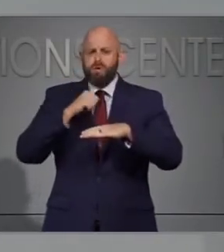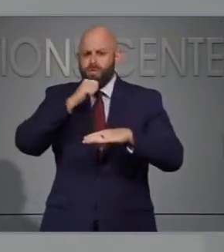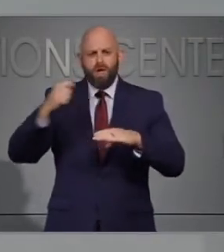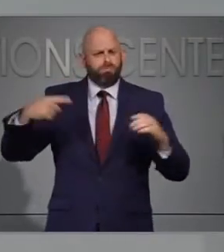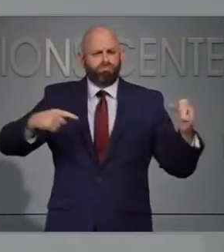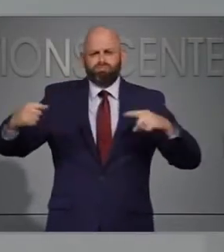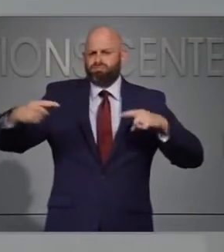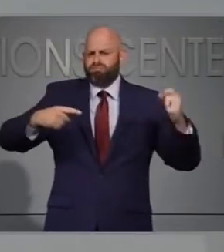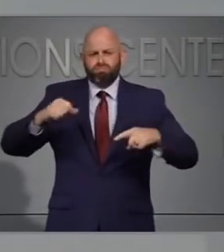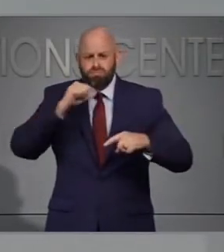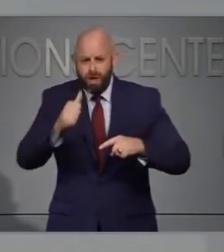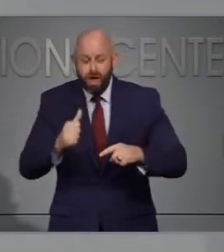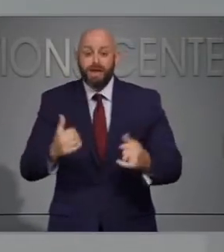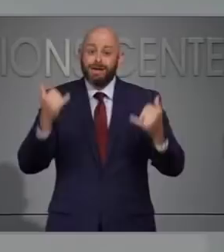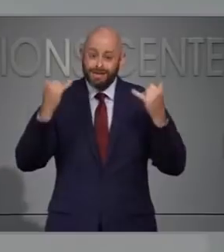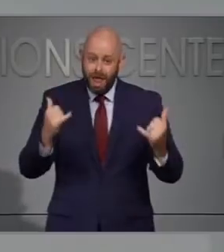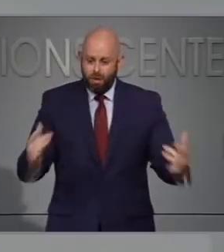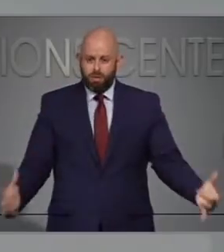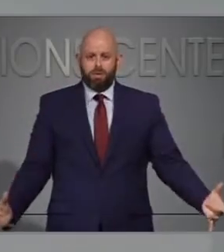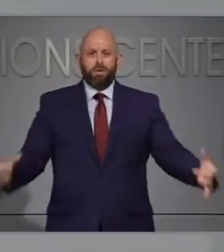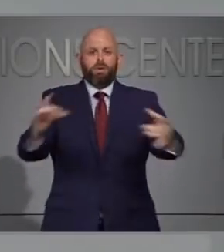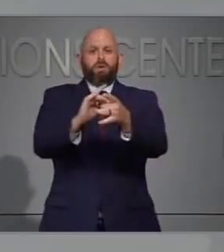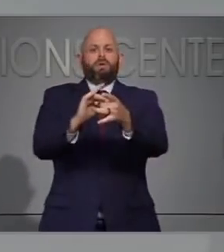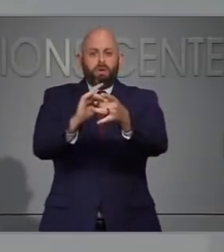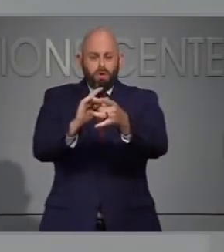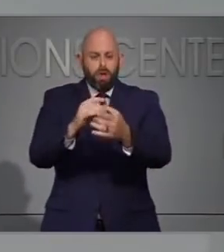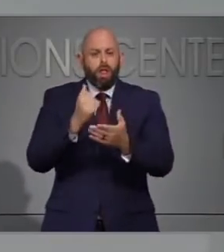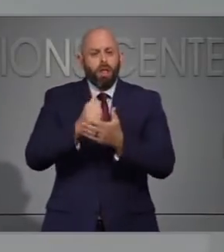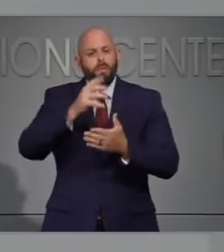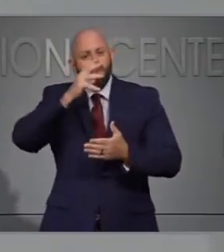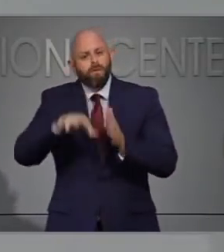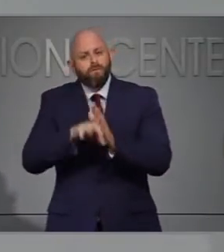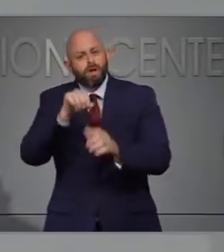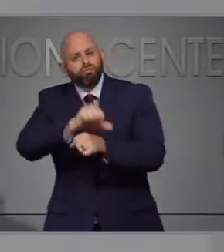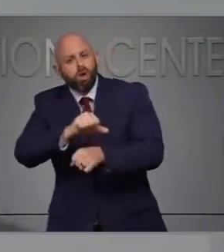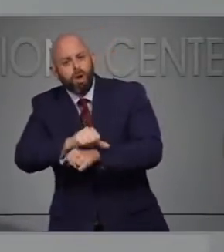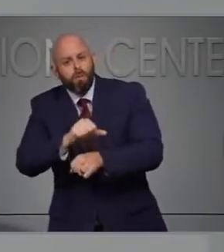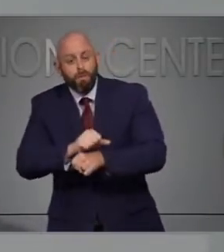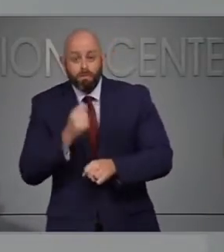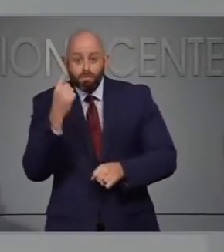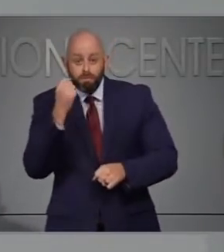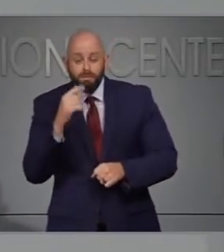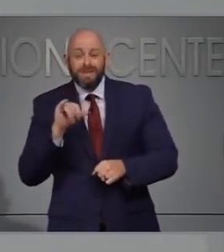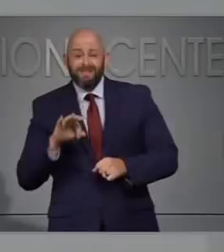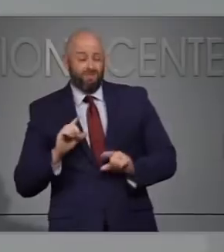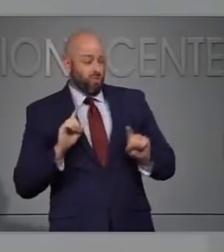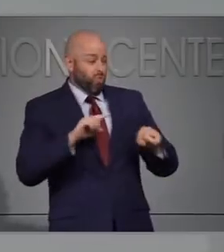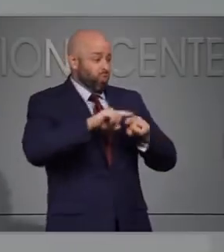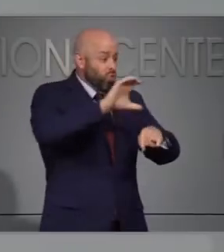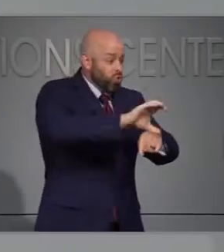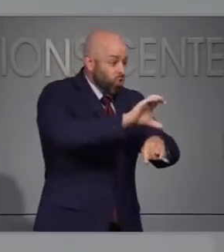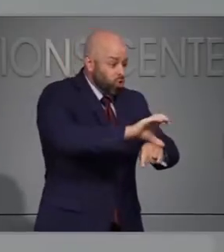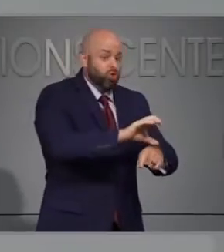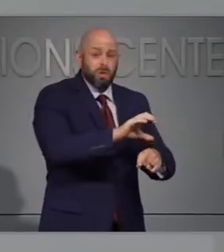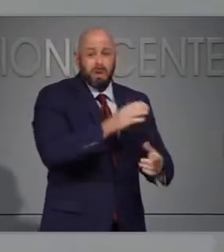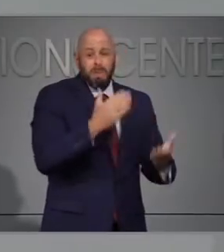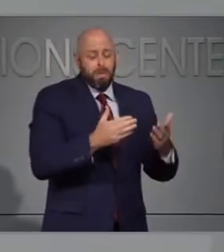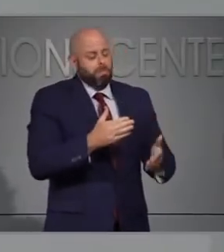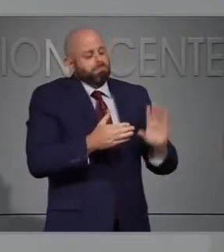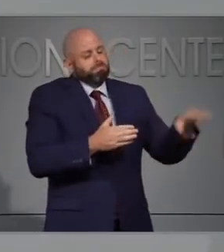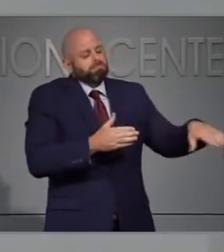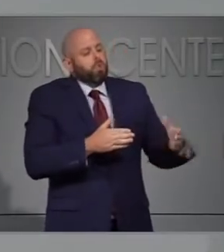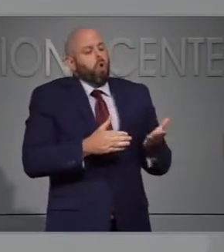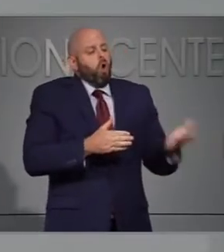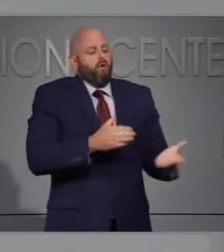were able to successfully help a mother get employed by not giving her a sheet of resources and hoping it works out. The mother